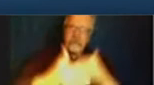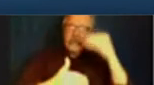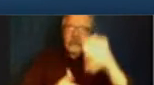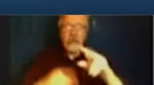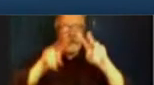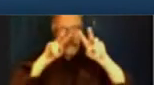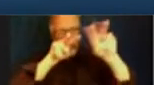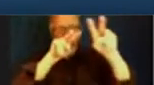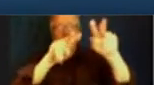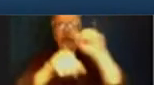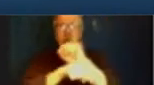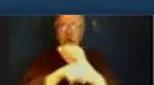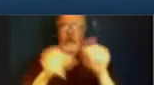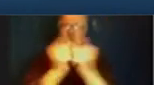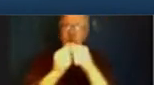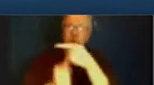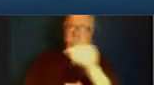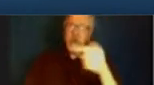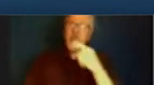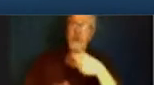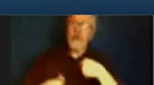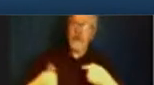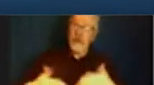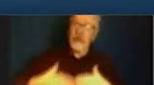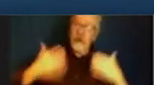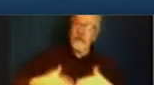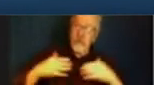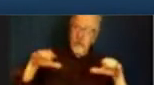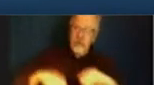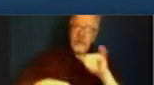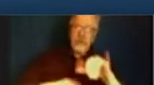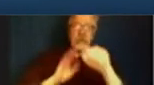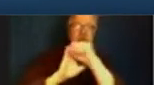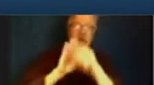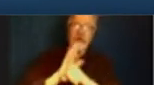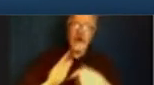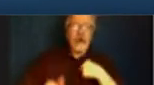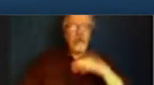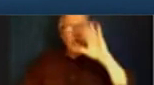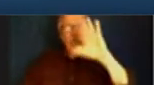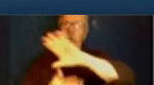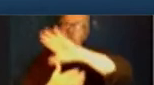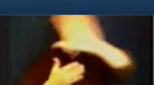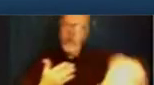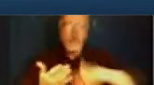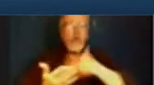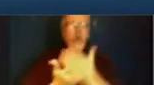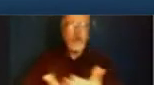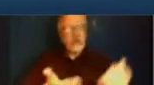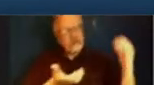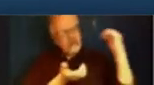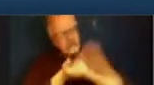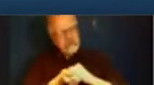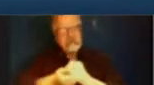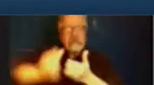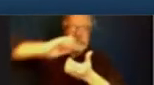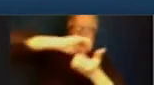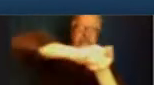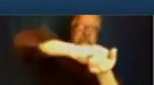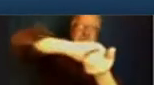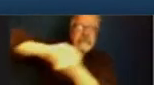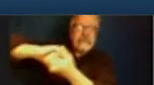do the state's part. This is something we're all going to pull together on, businesses, family members, federal government,